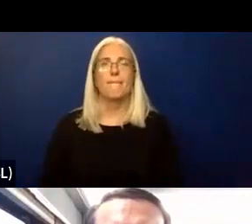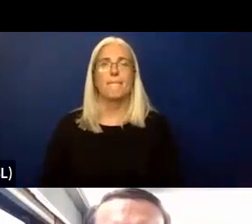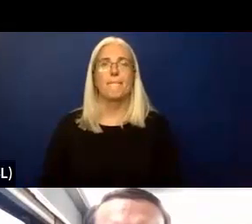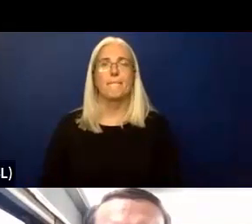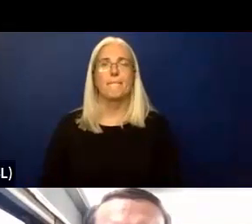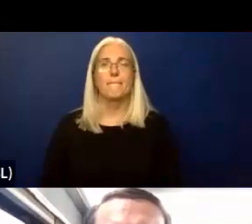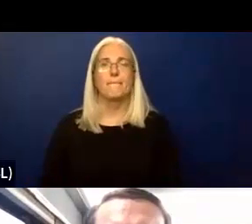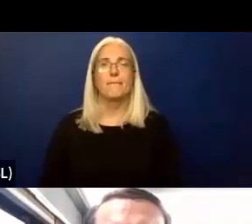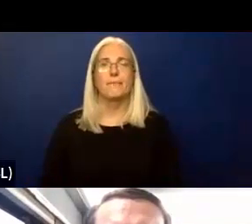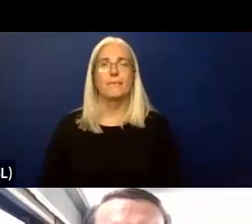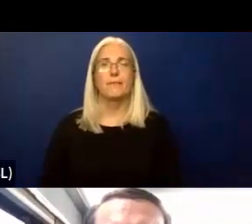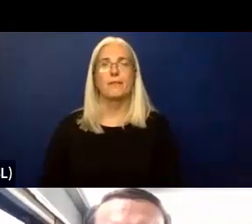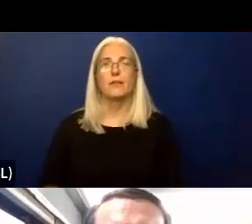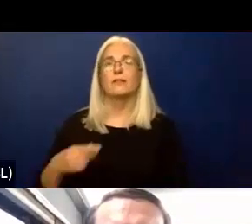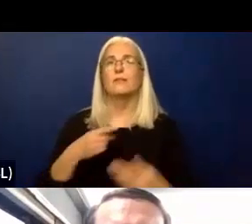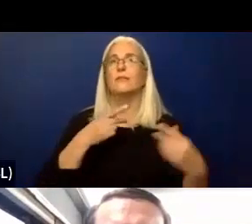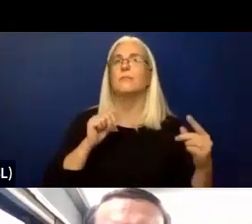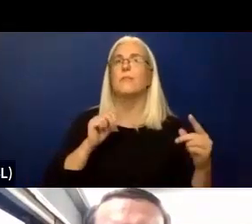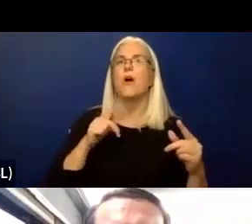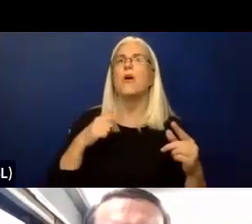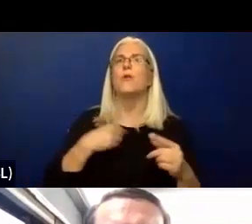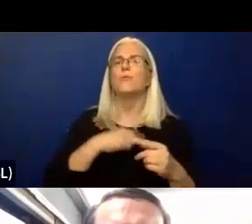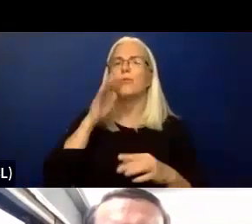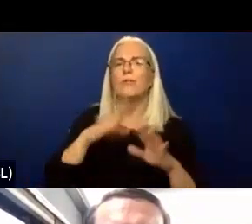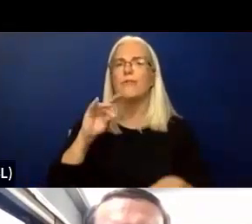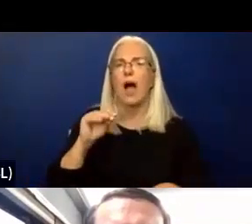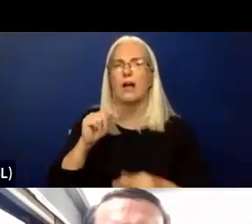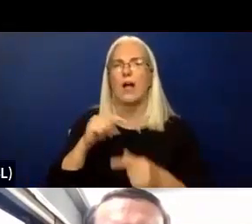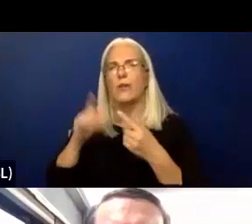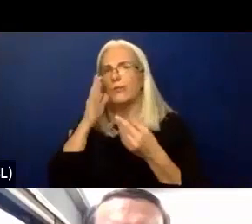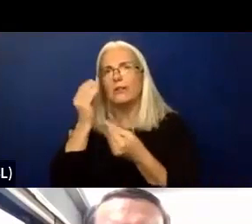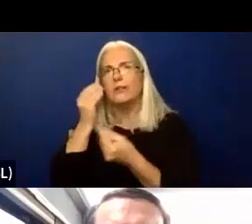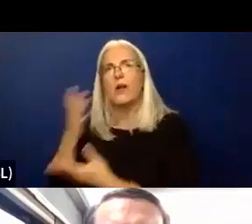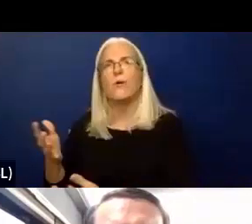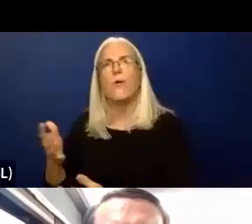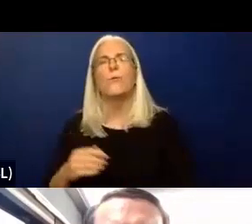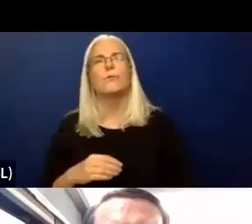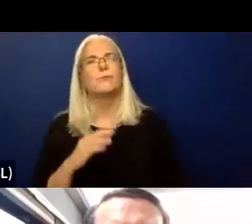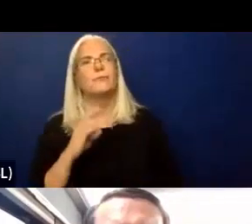We'll get those to you, Will. Okay, would that come from CAL FIRE or should I just reach out to you later tonight?